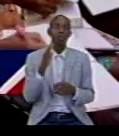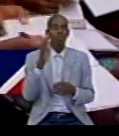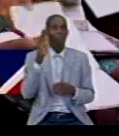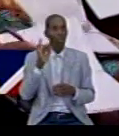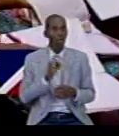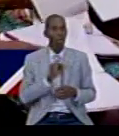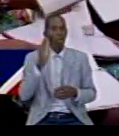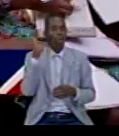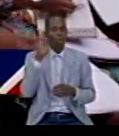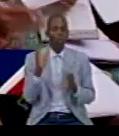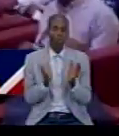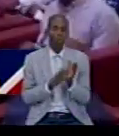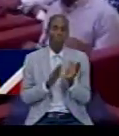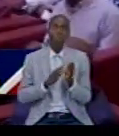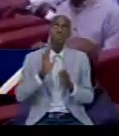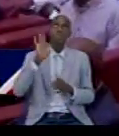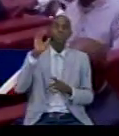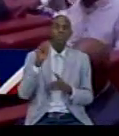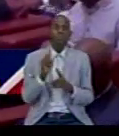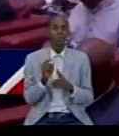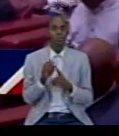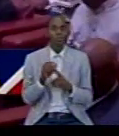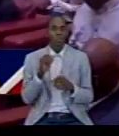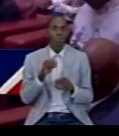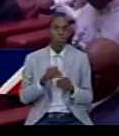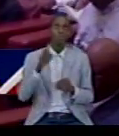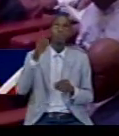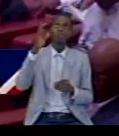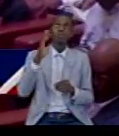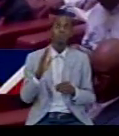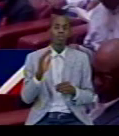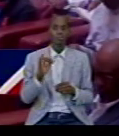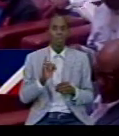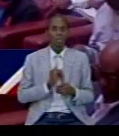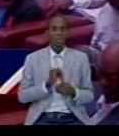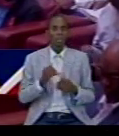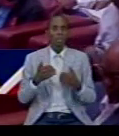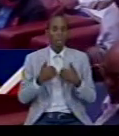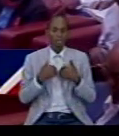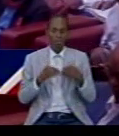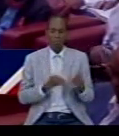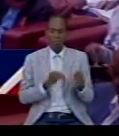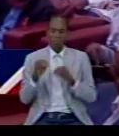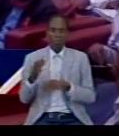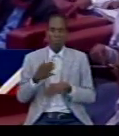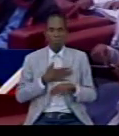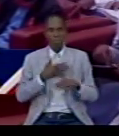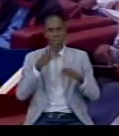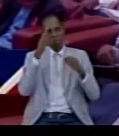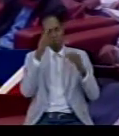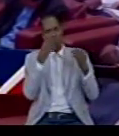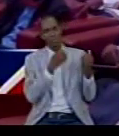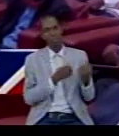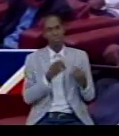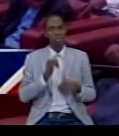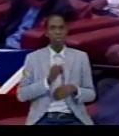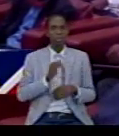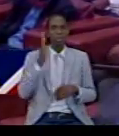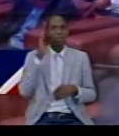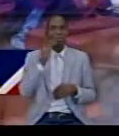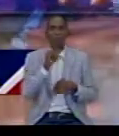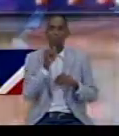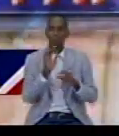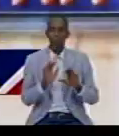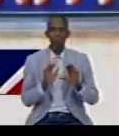will praise his word. In God I have put my trust. I will not